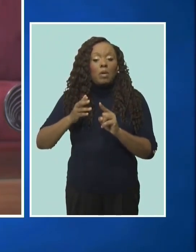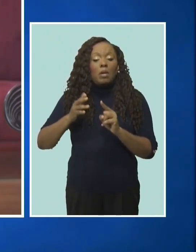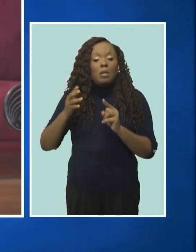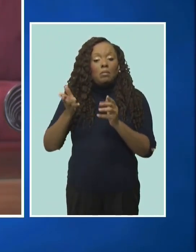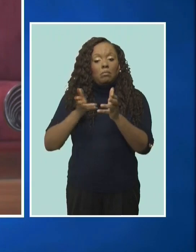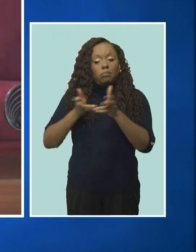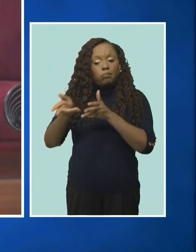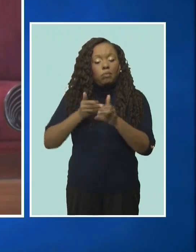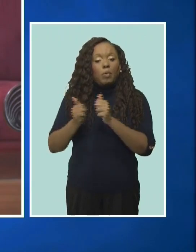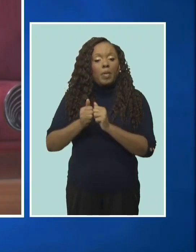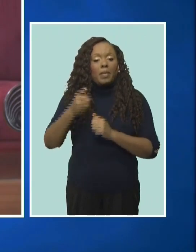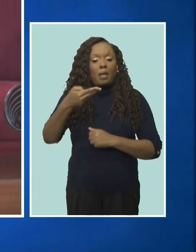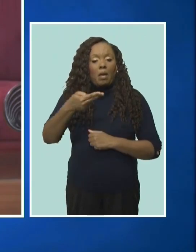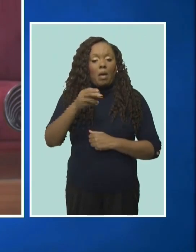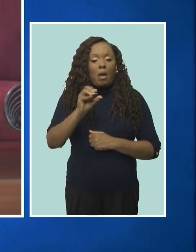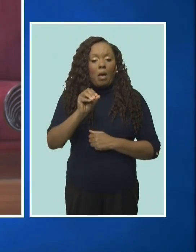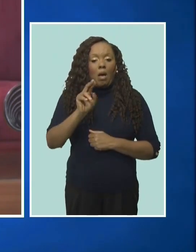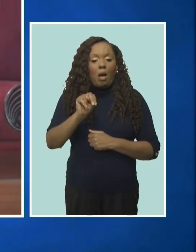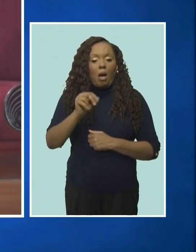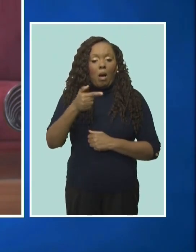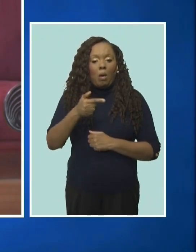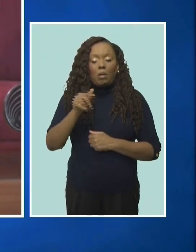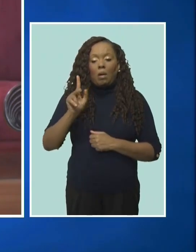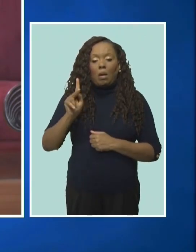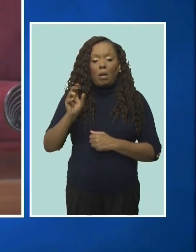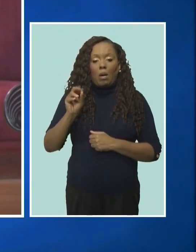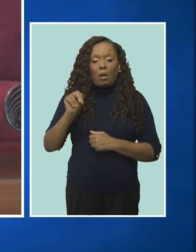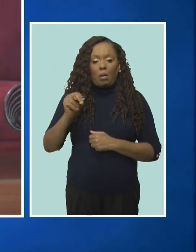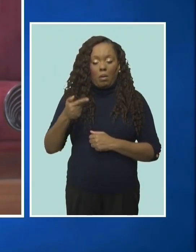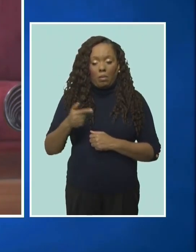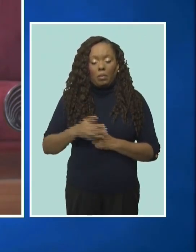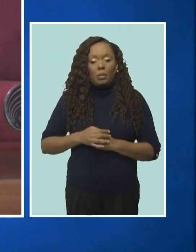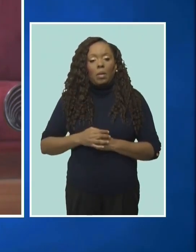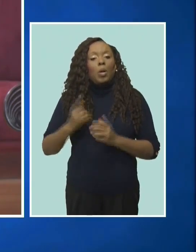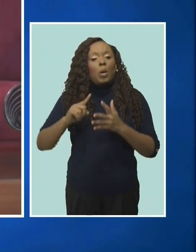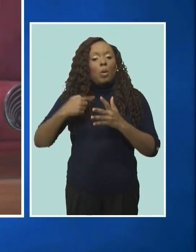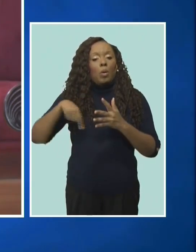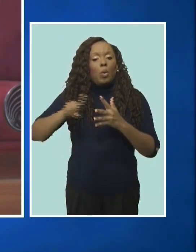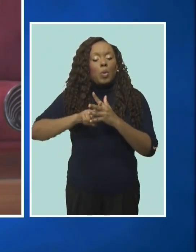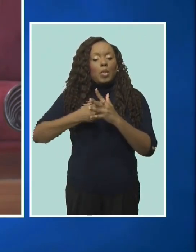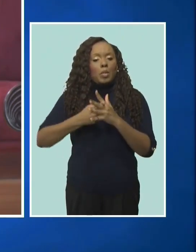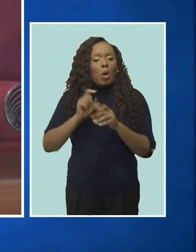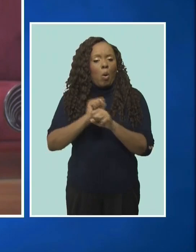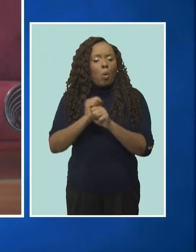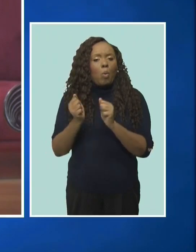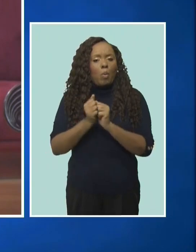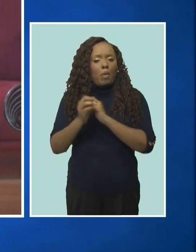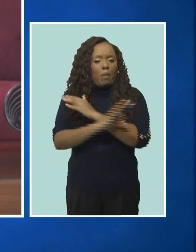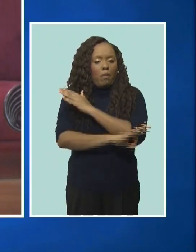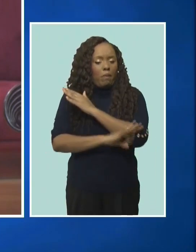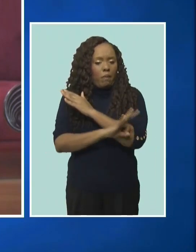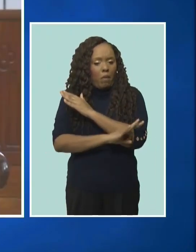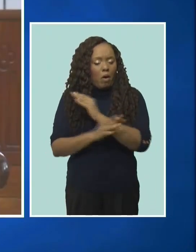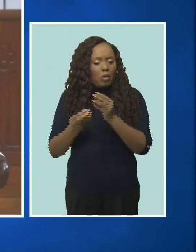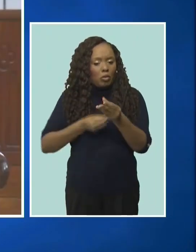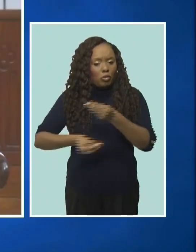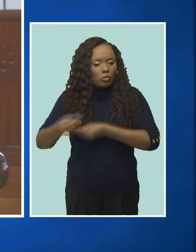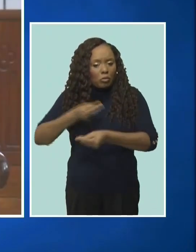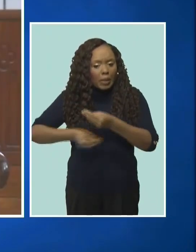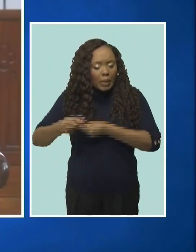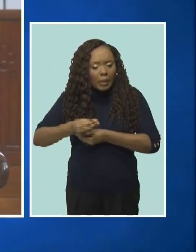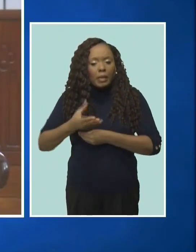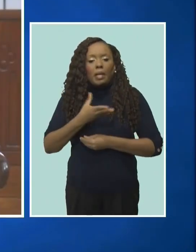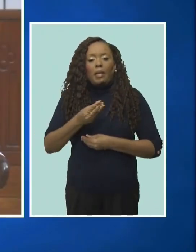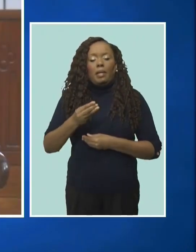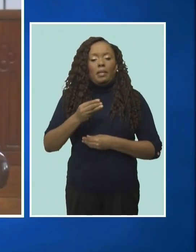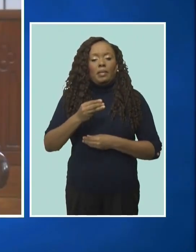that coming out of the work that we have started to do in collaboration with the Ministry of Foreign Affairs and Foreign Trade and the Invest